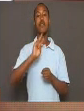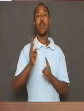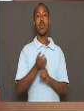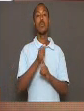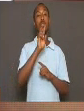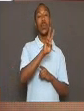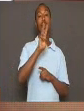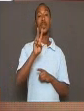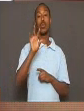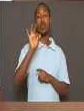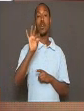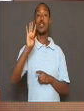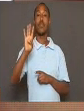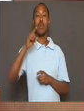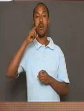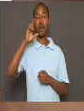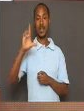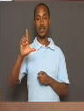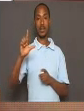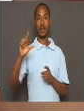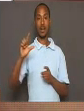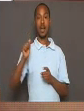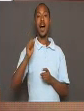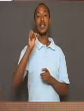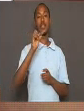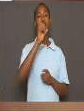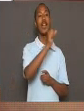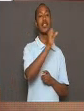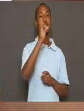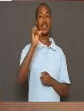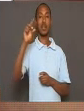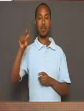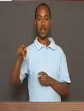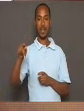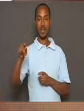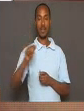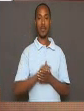of 22.4 liters at STP.